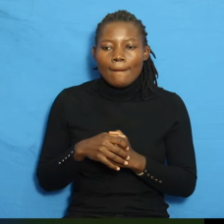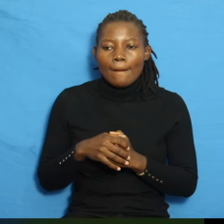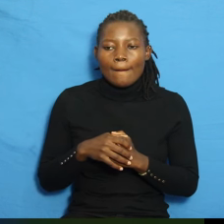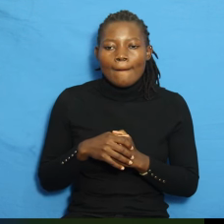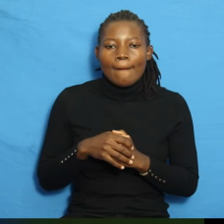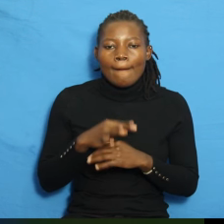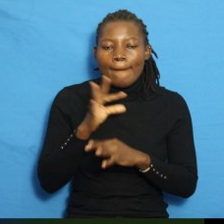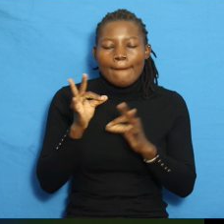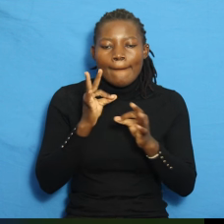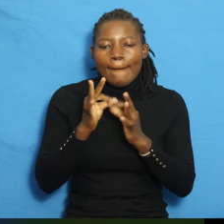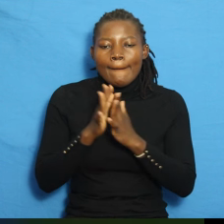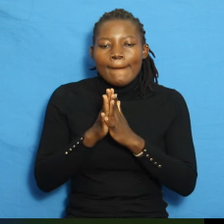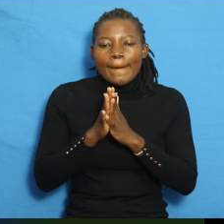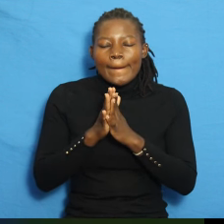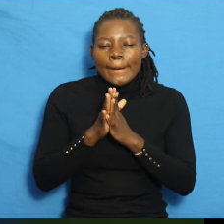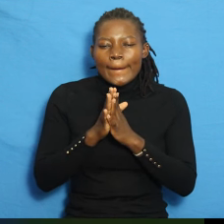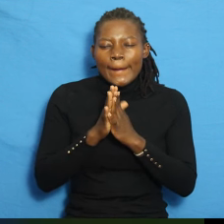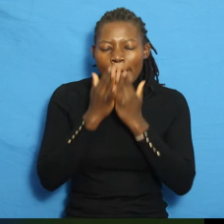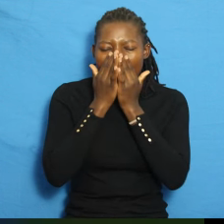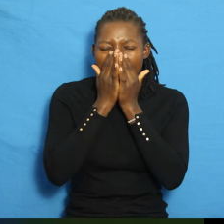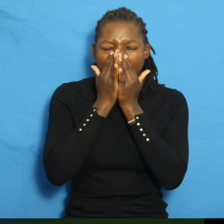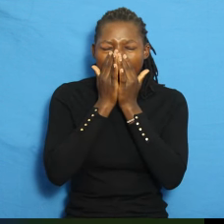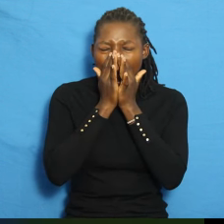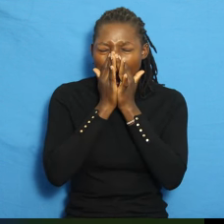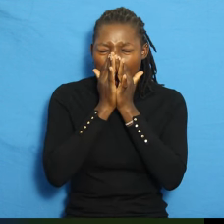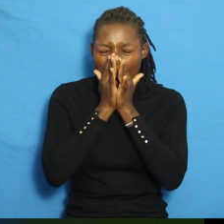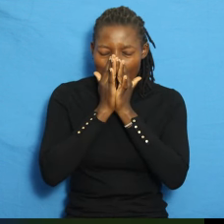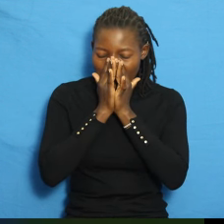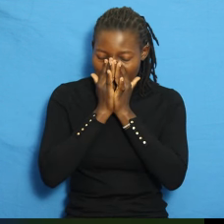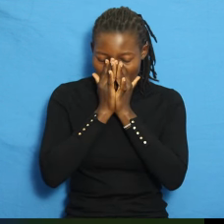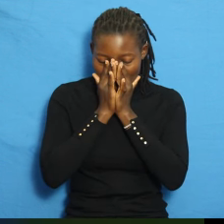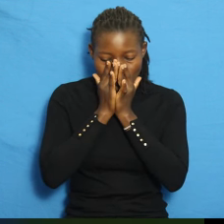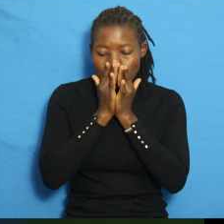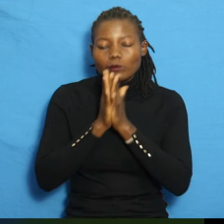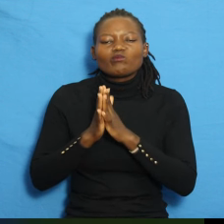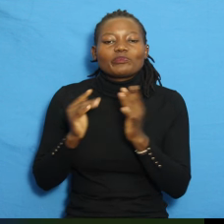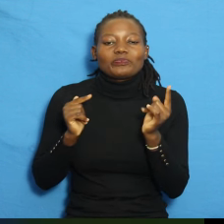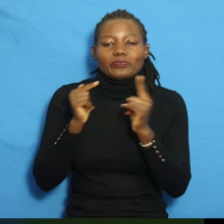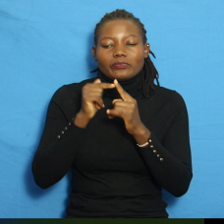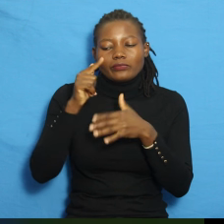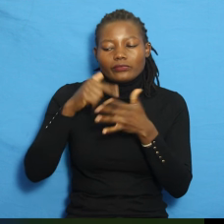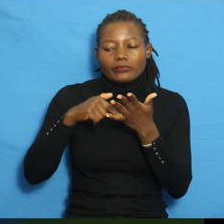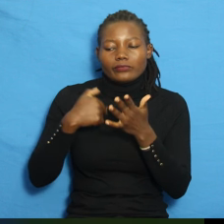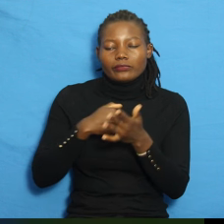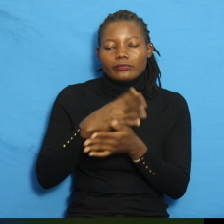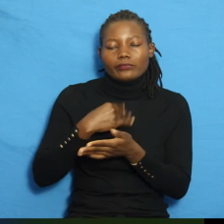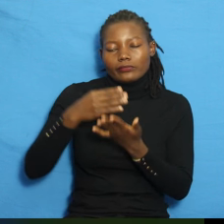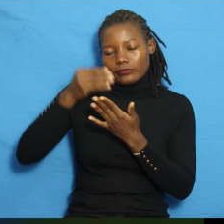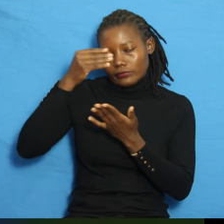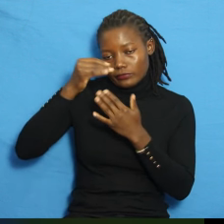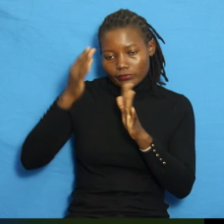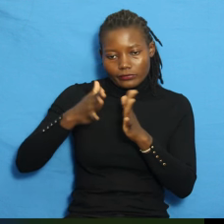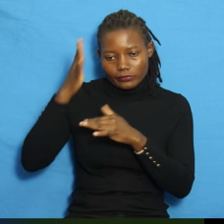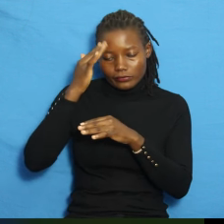usually the objective is that we want to seek the learner to know about the tools of mechanics and their